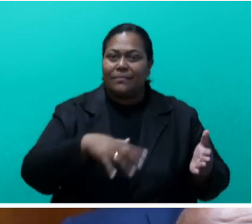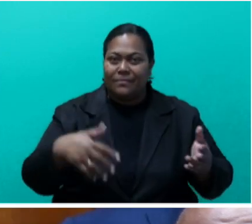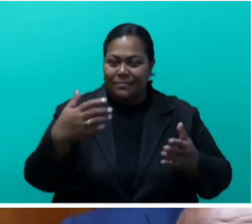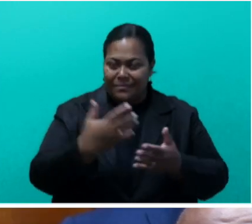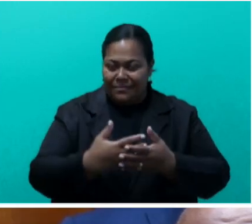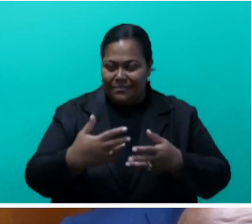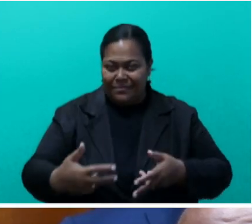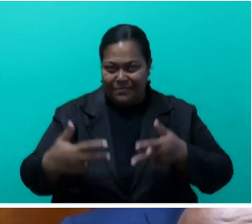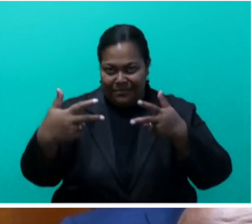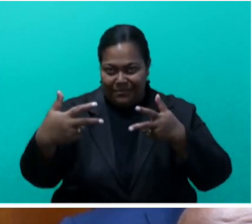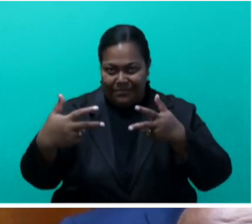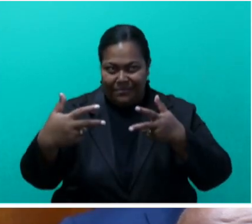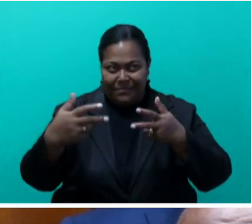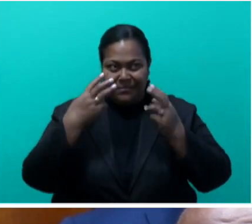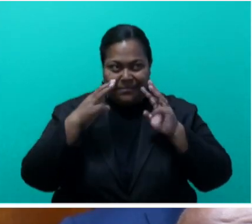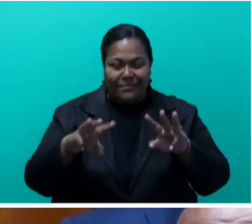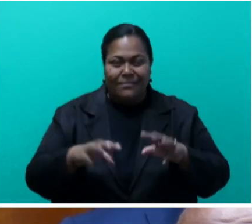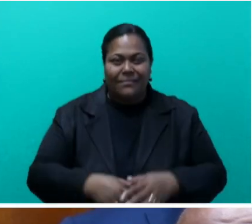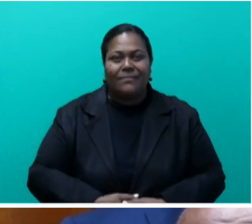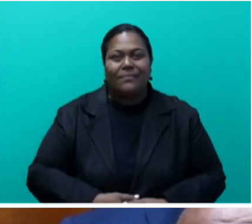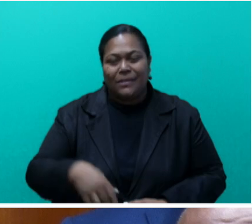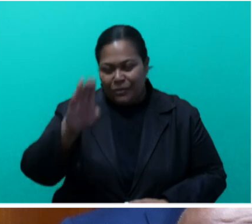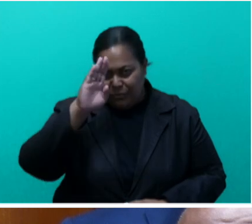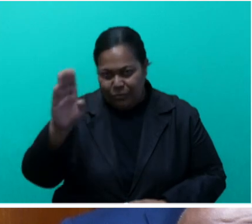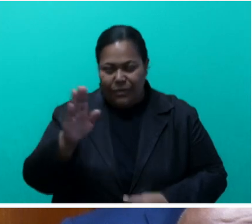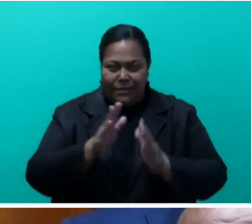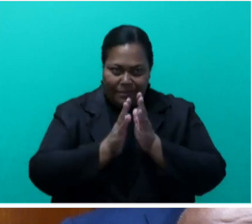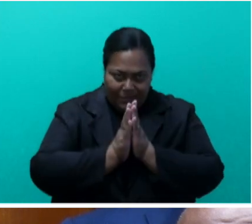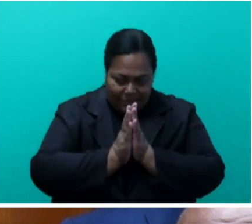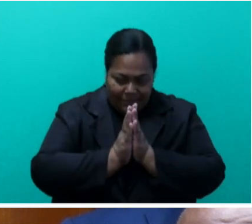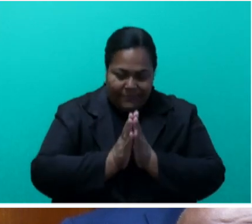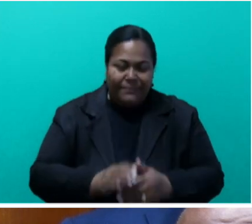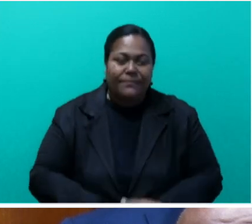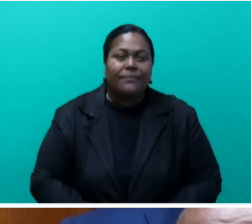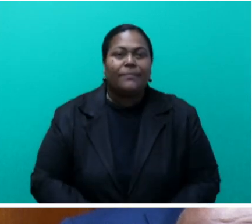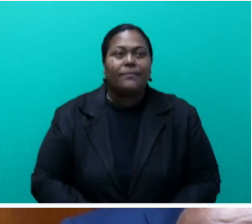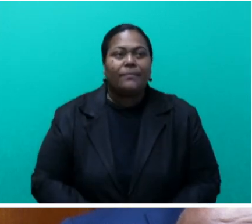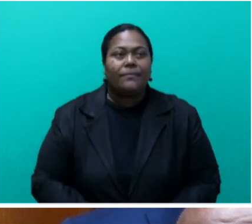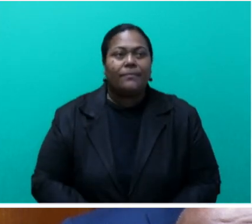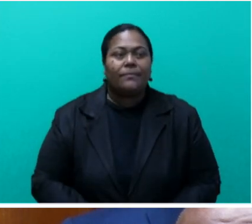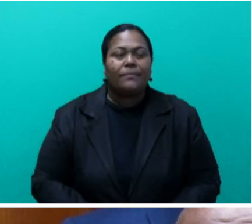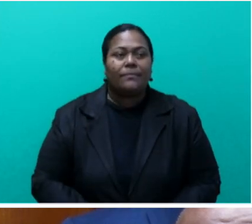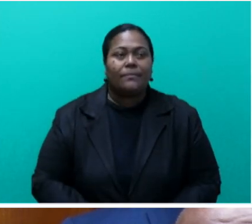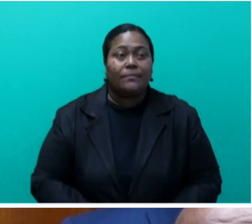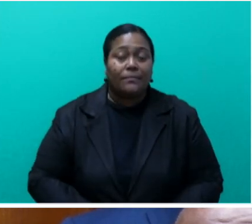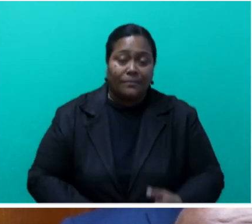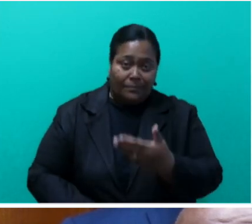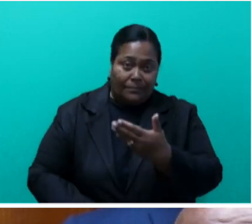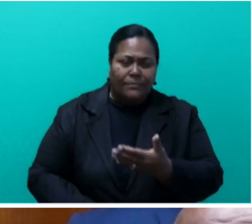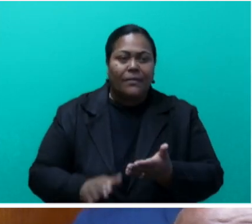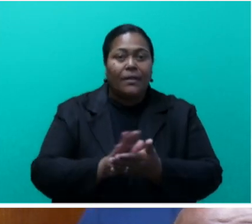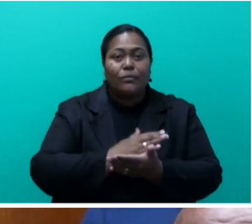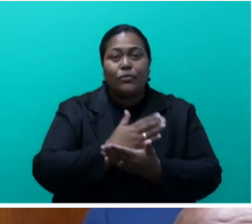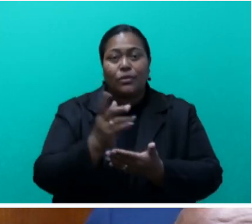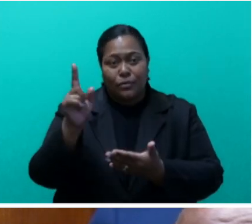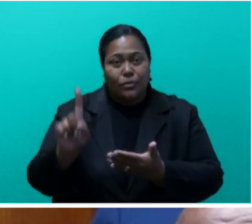online, Ruliambula, Namaste, Maori. I'm pleased to share today, Honourable Speaker, the highlights